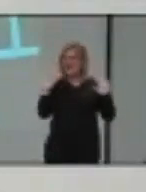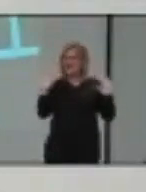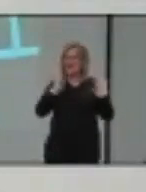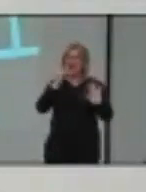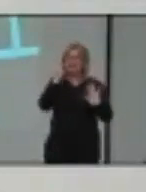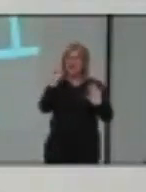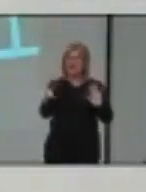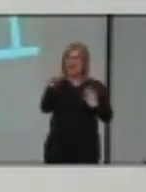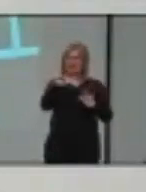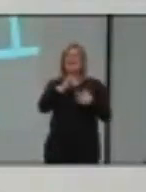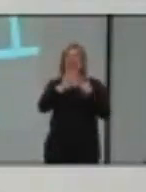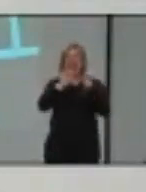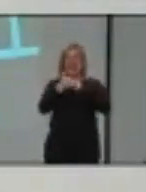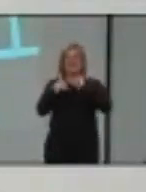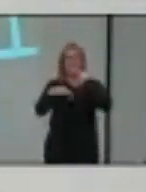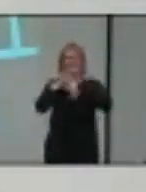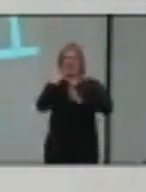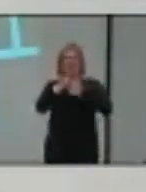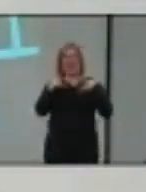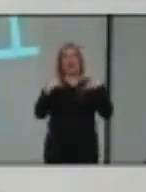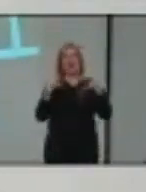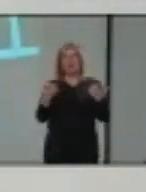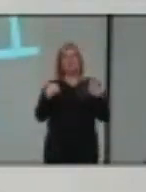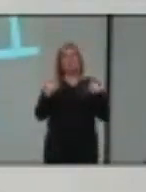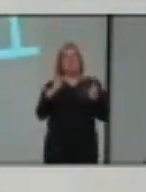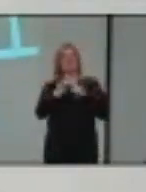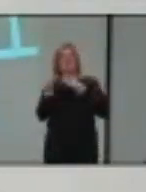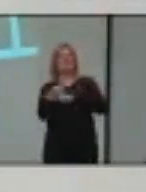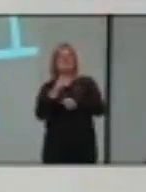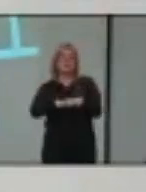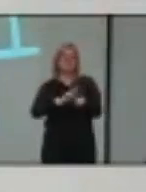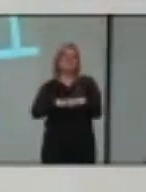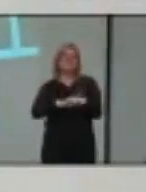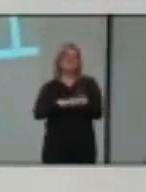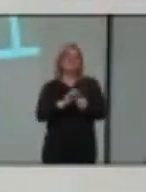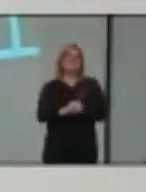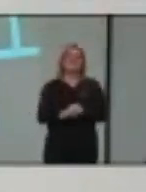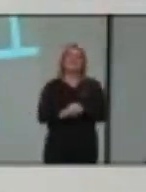that. That's how I found out I wanted to be a nurse.